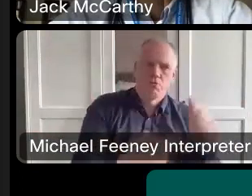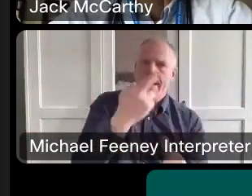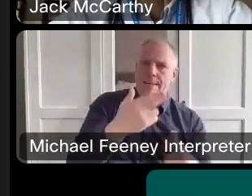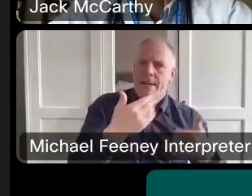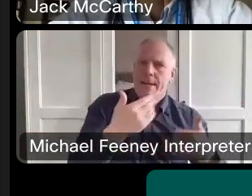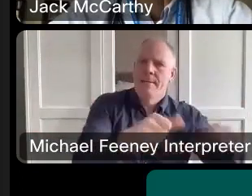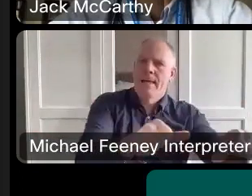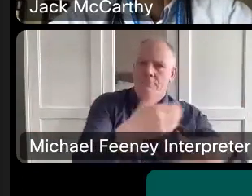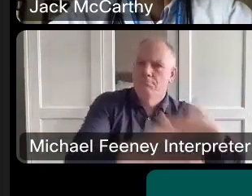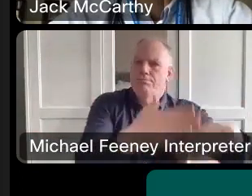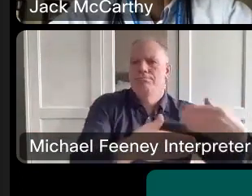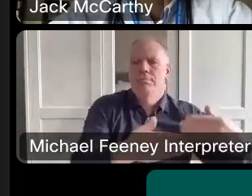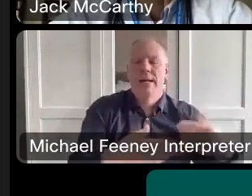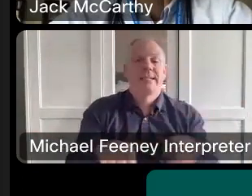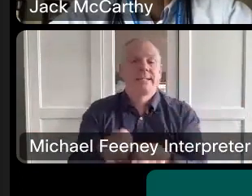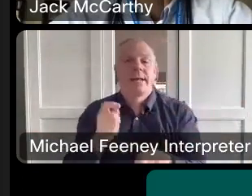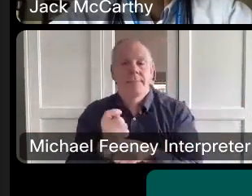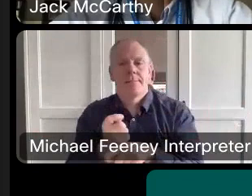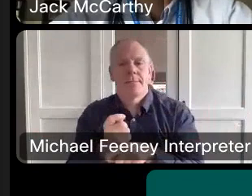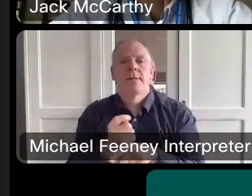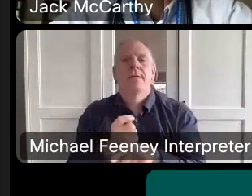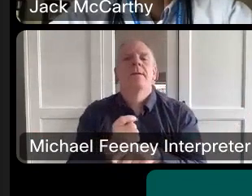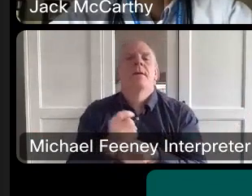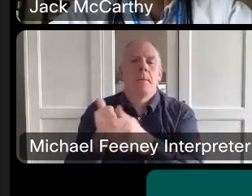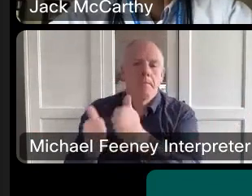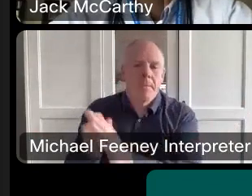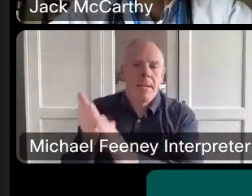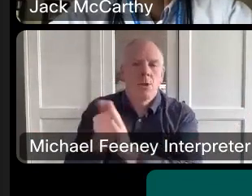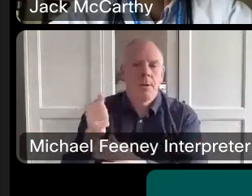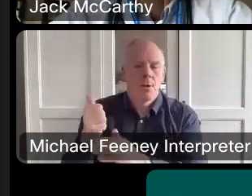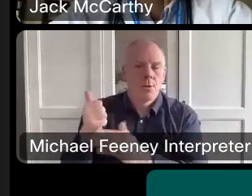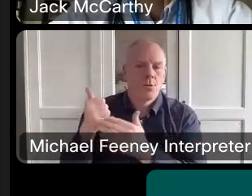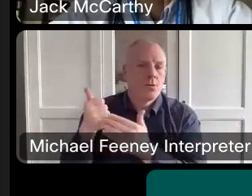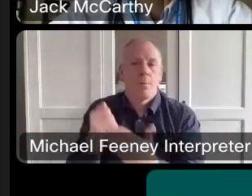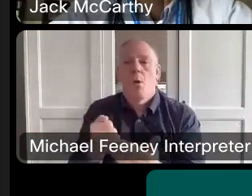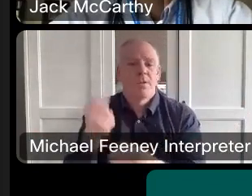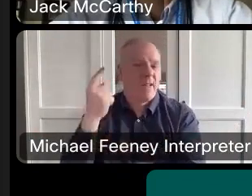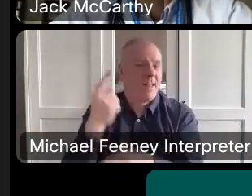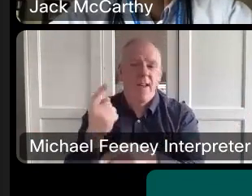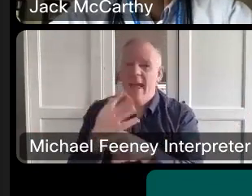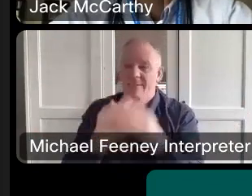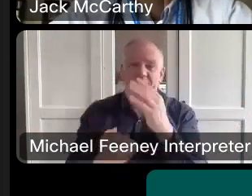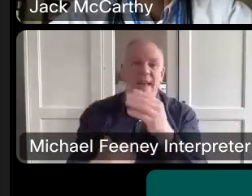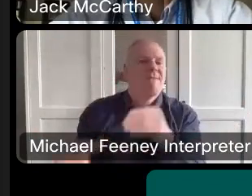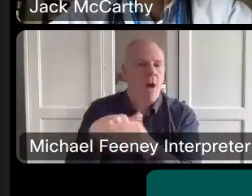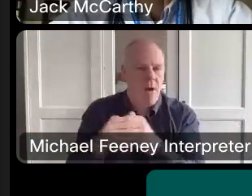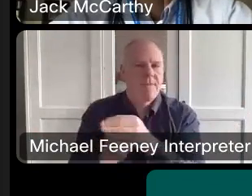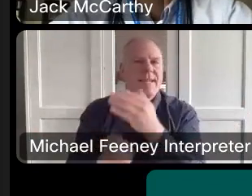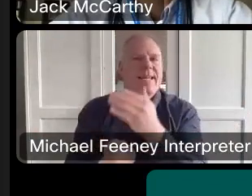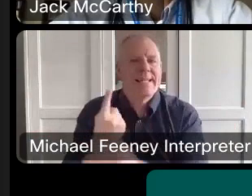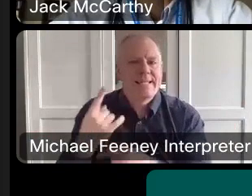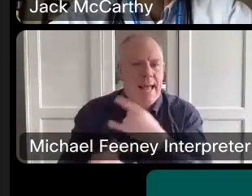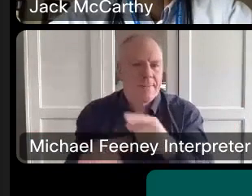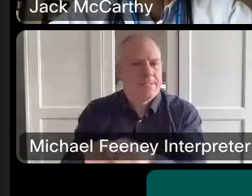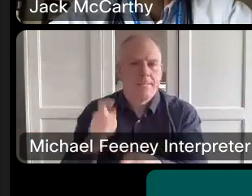the implementation of that, but also that we build on supports for them if they're being involved in an incident and the kind of trauma that comes